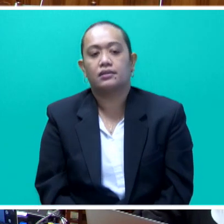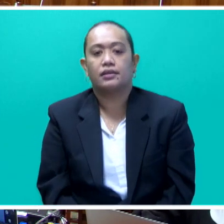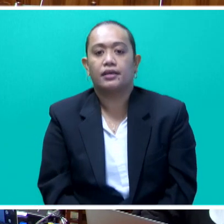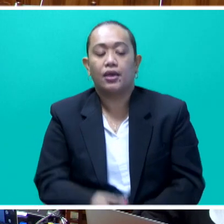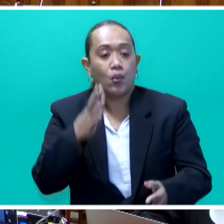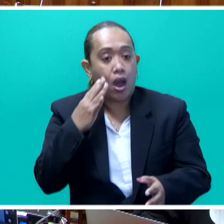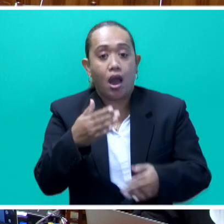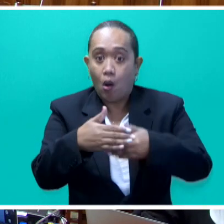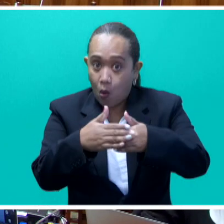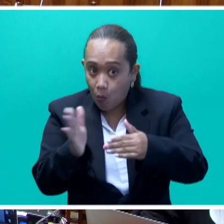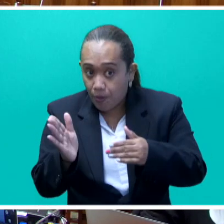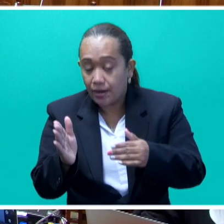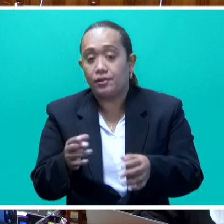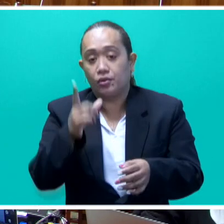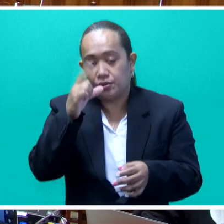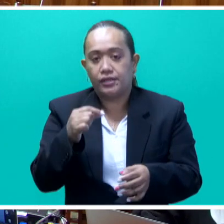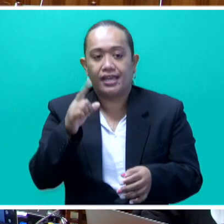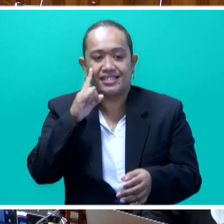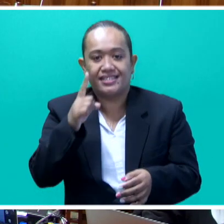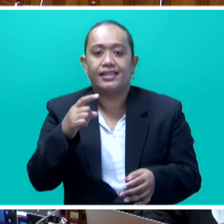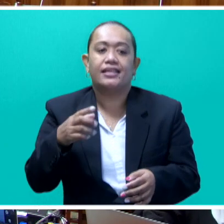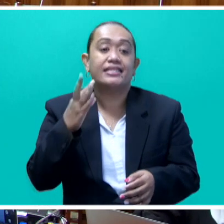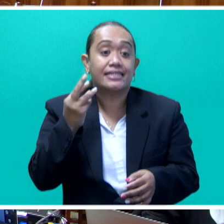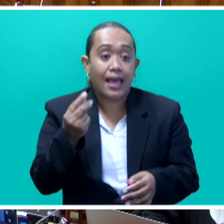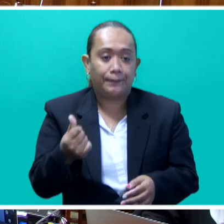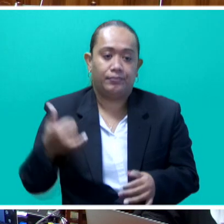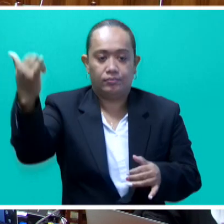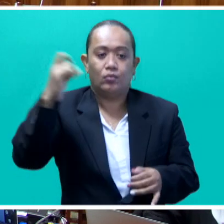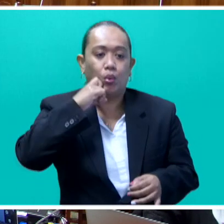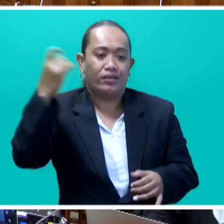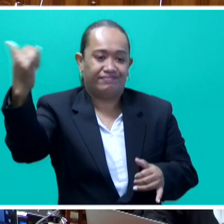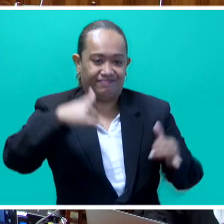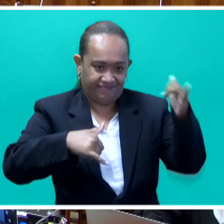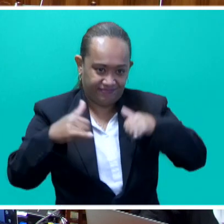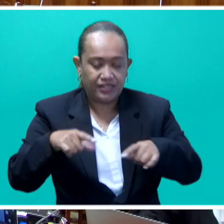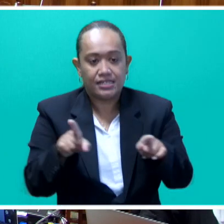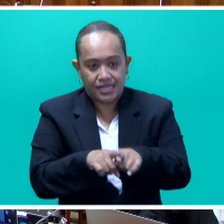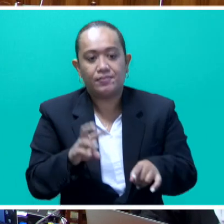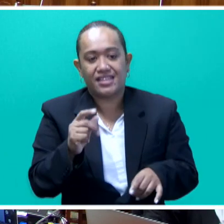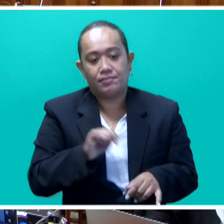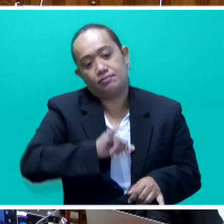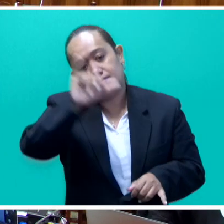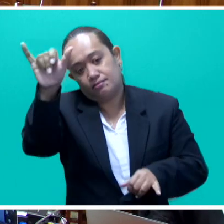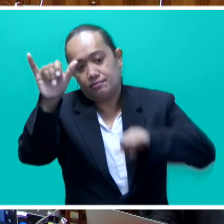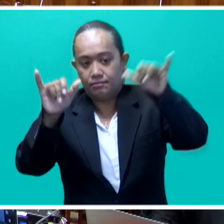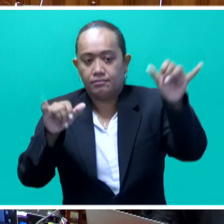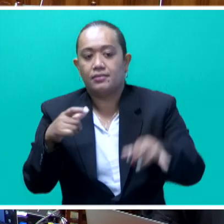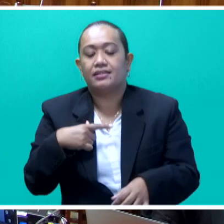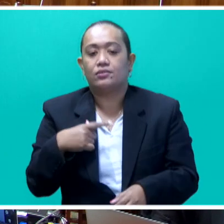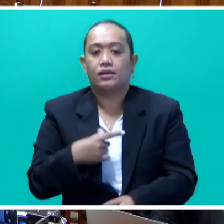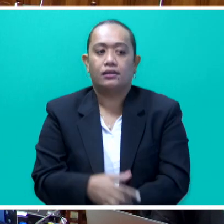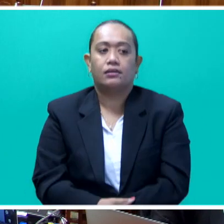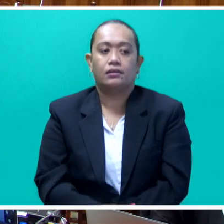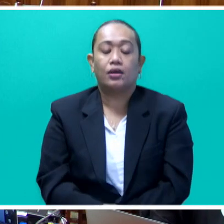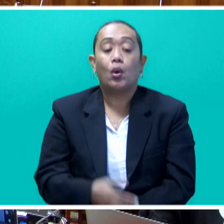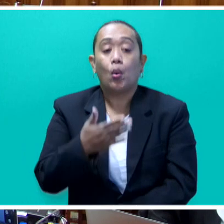be keen holidaymakers who are ready to travel to Fiji. Mr. Speaker, so I also want to take this opportunity to thank the